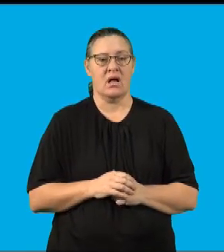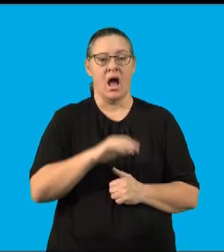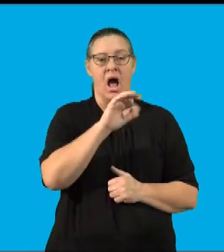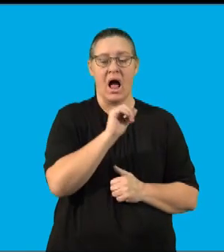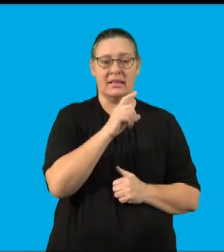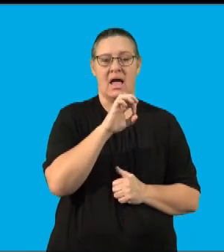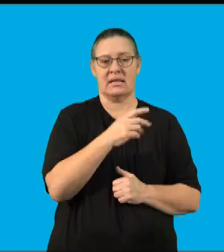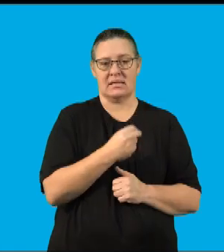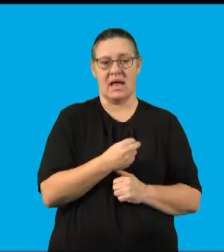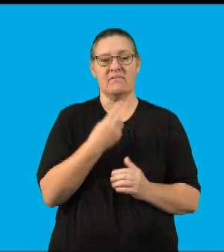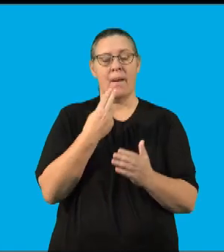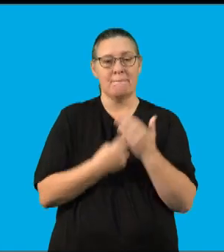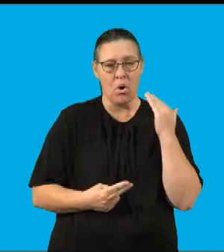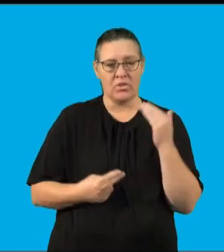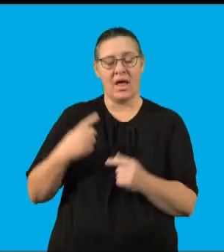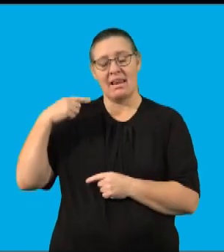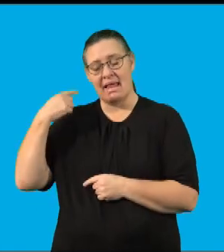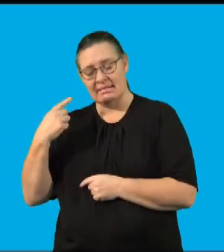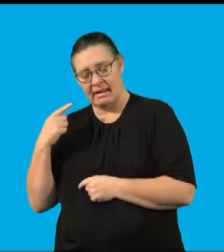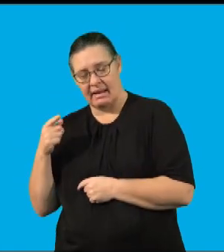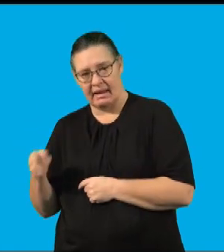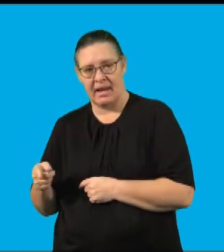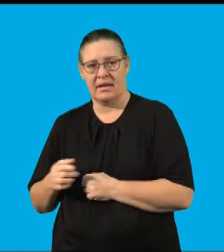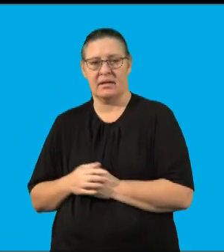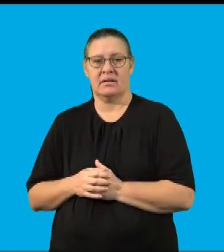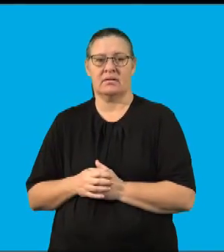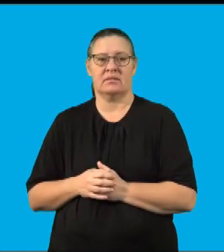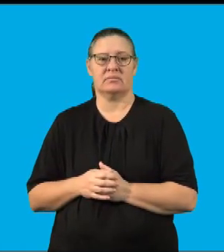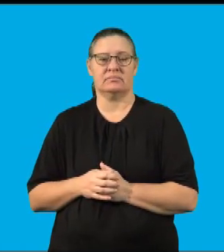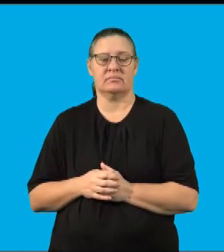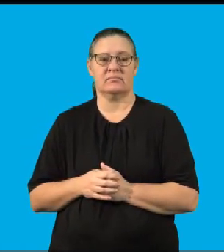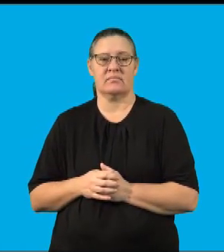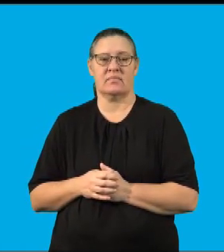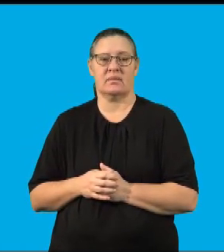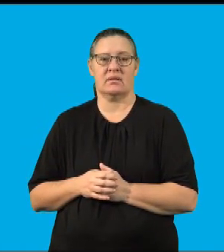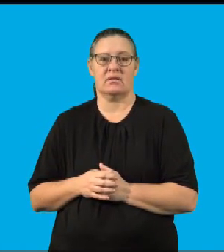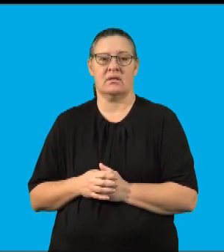Whereas the aldehyde has both the London forces, and